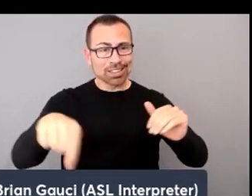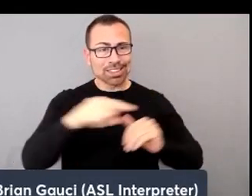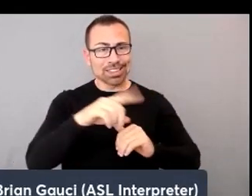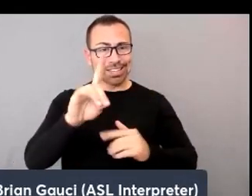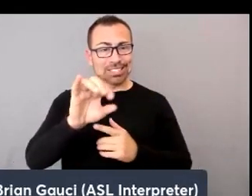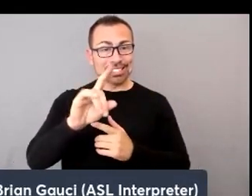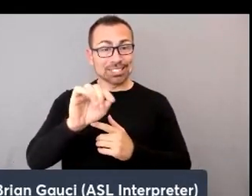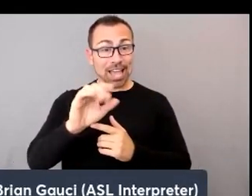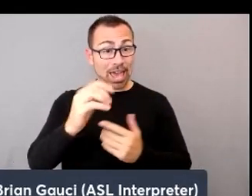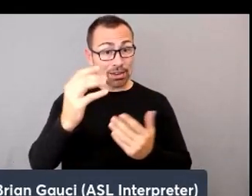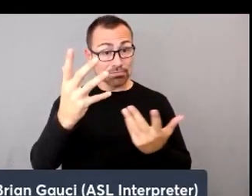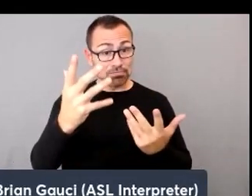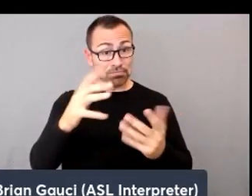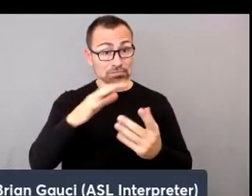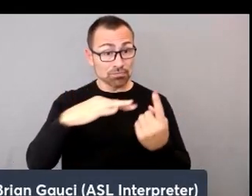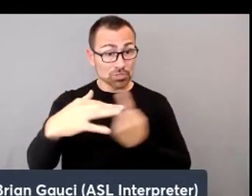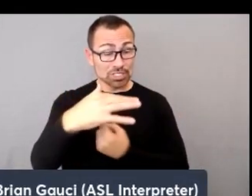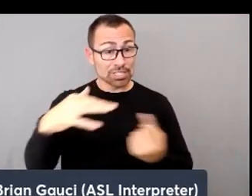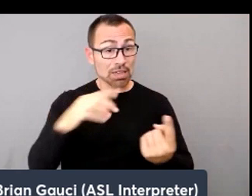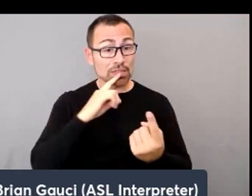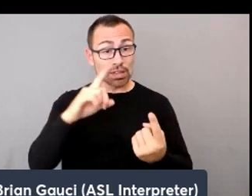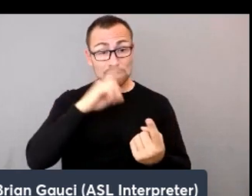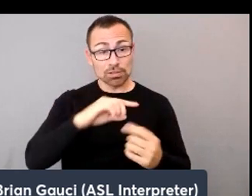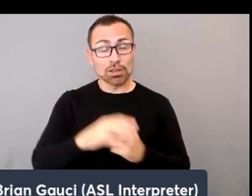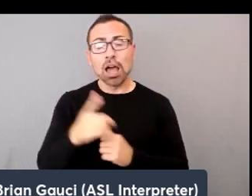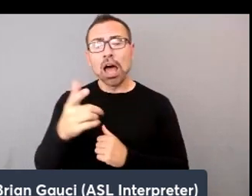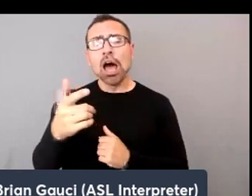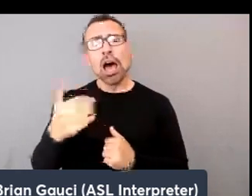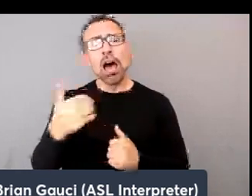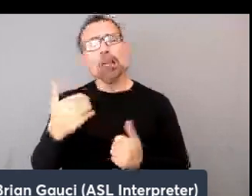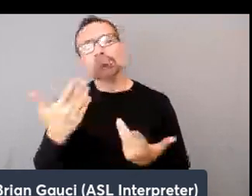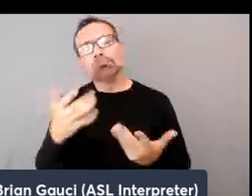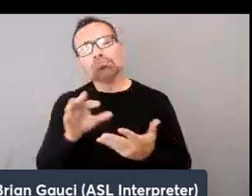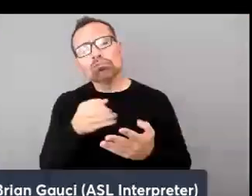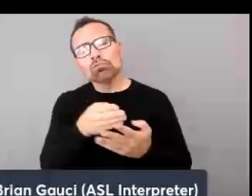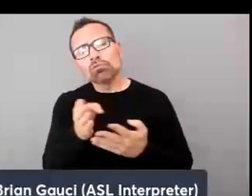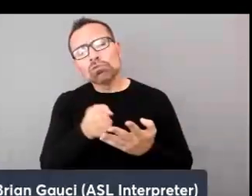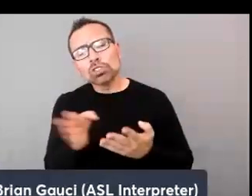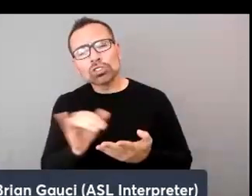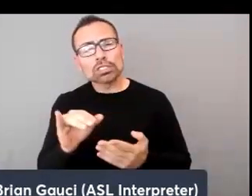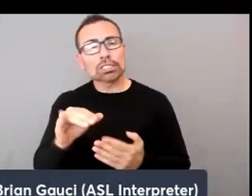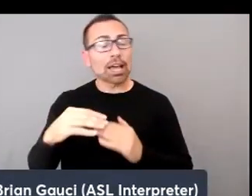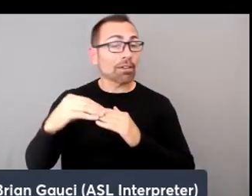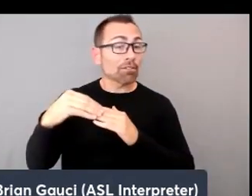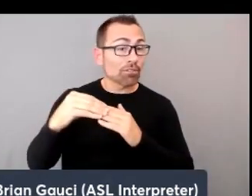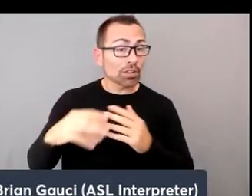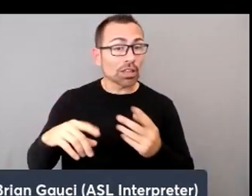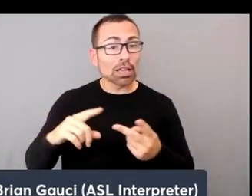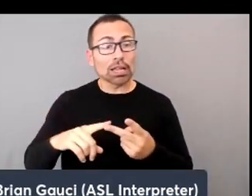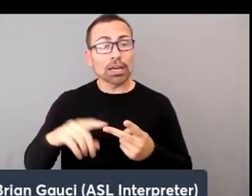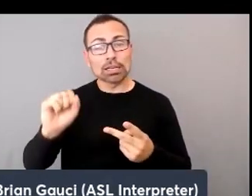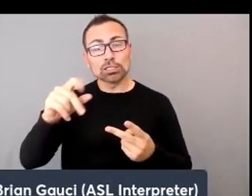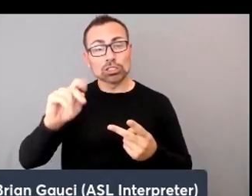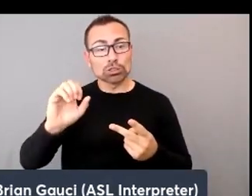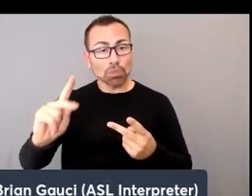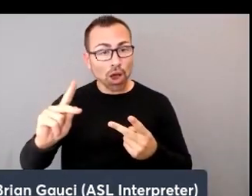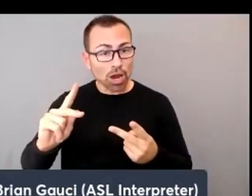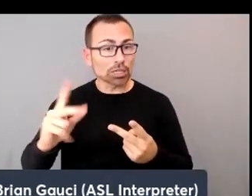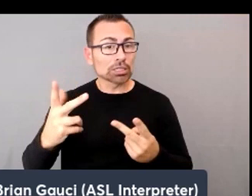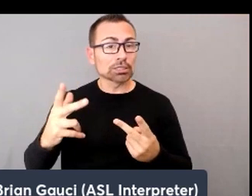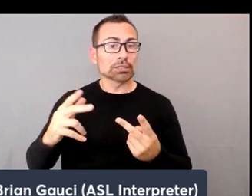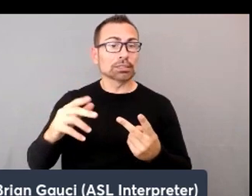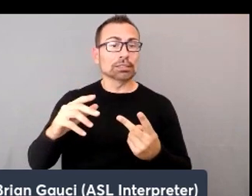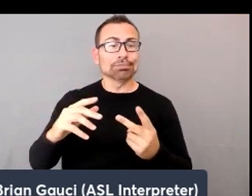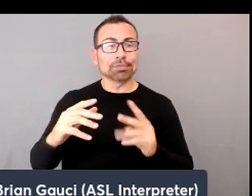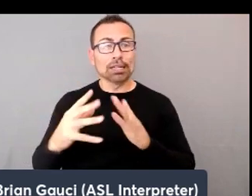Omniverse has incredible physics capabilities like Flex or some other physics particle simulation that you could use and